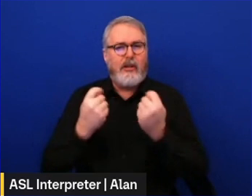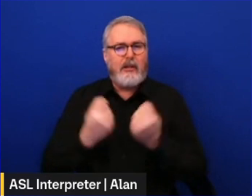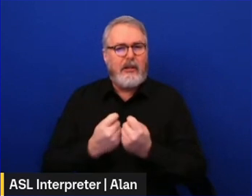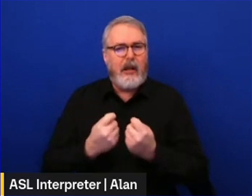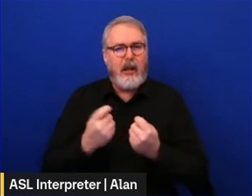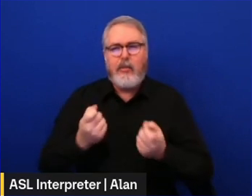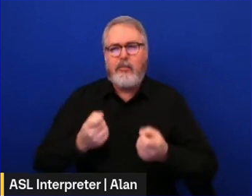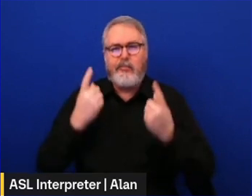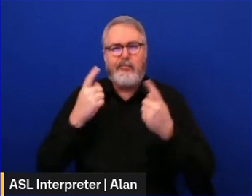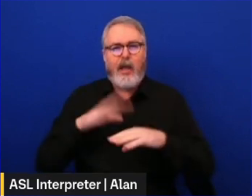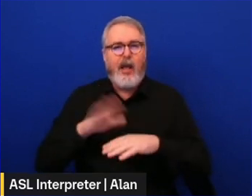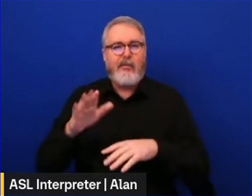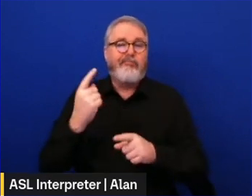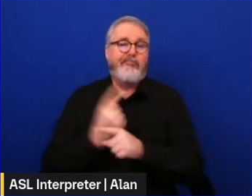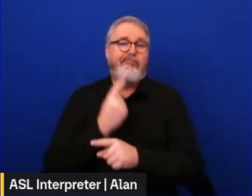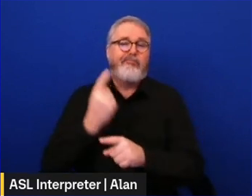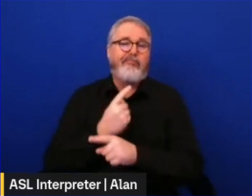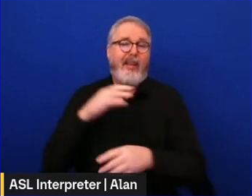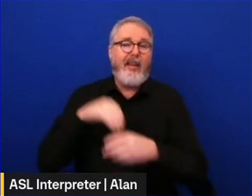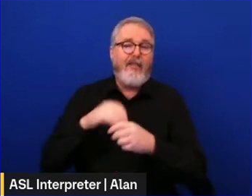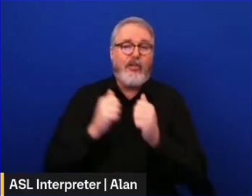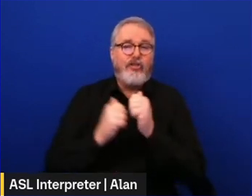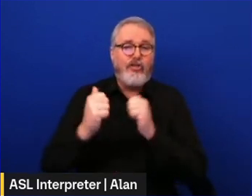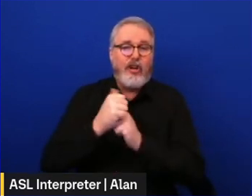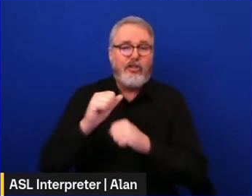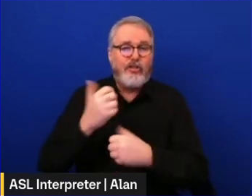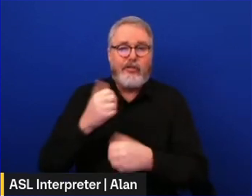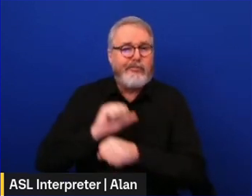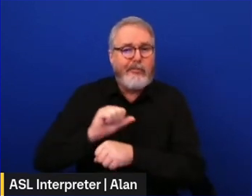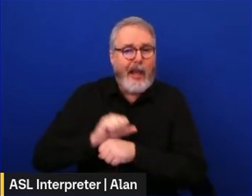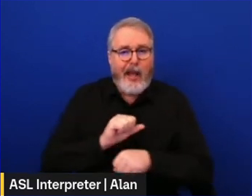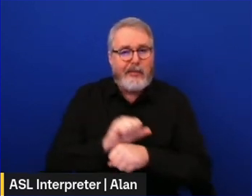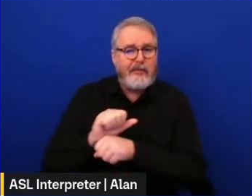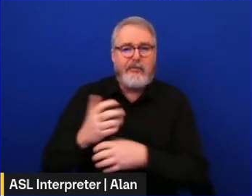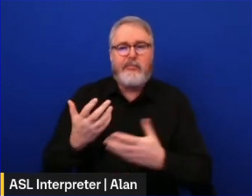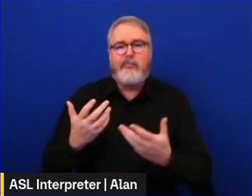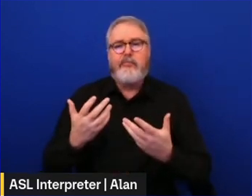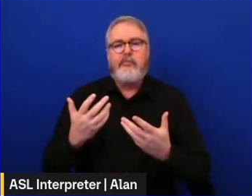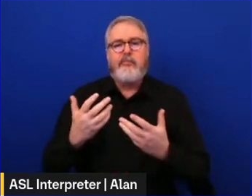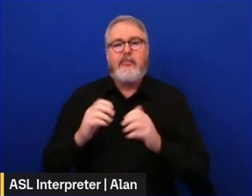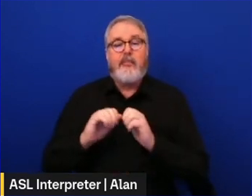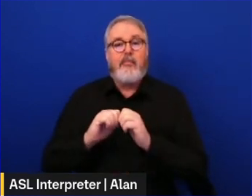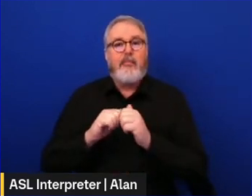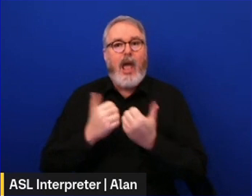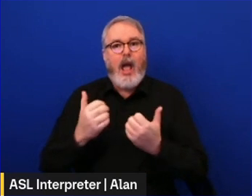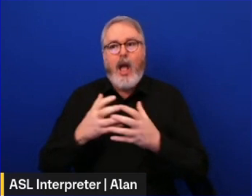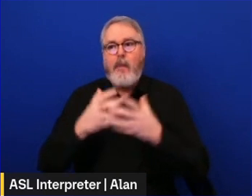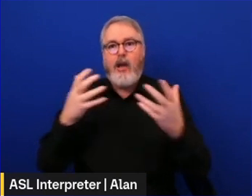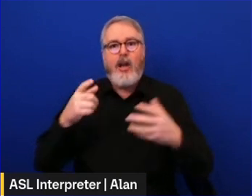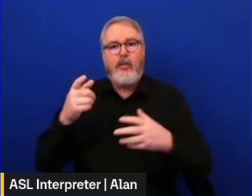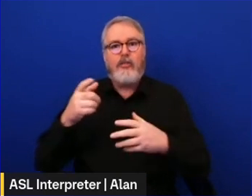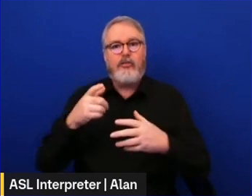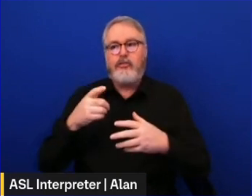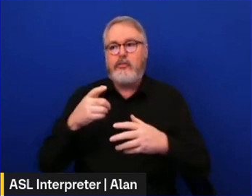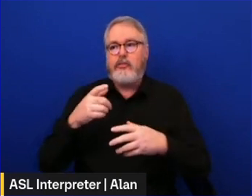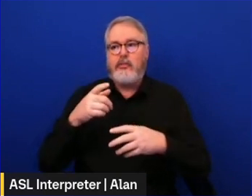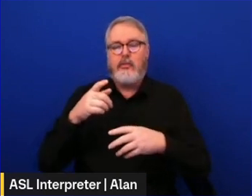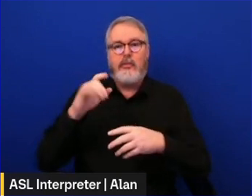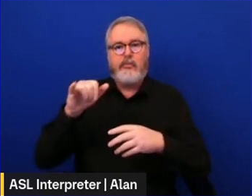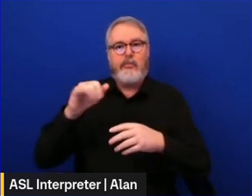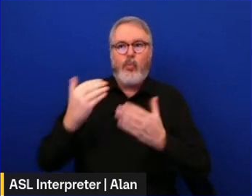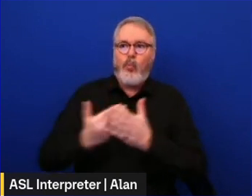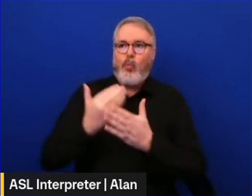on routine infrastructure tasks? How often have innovative projects been delayed because